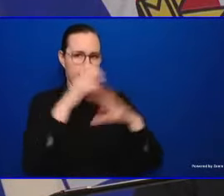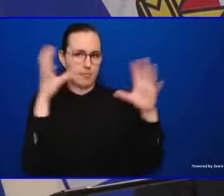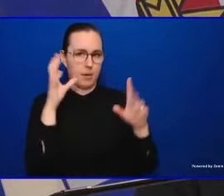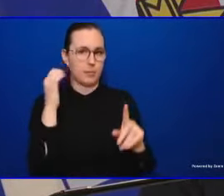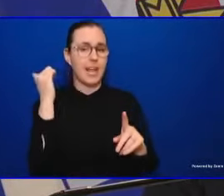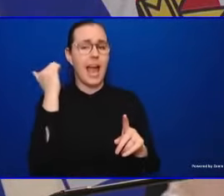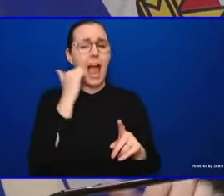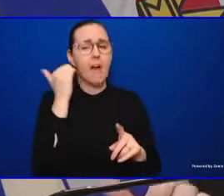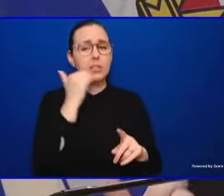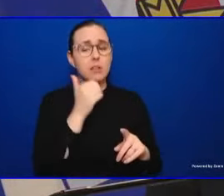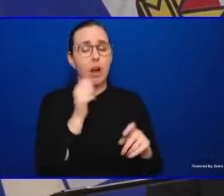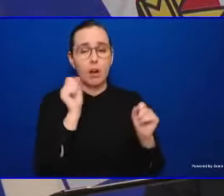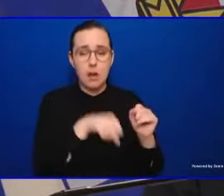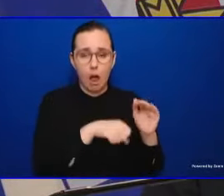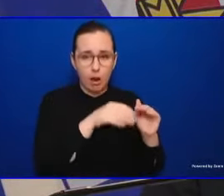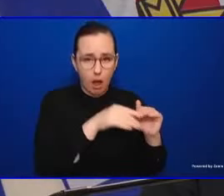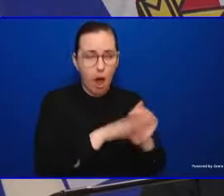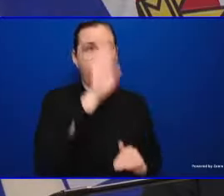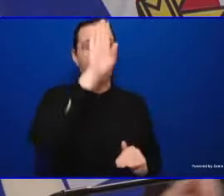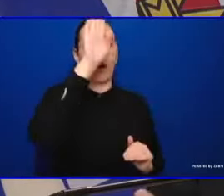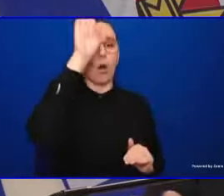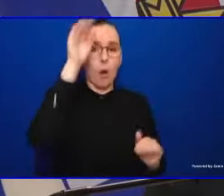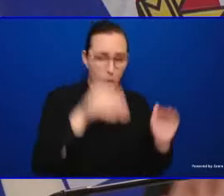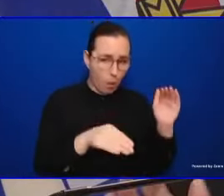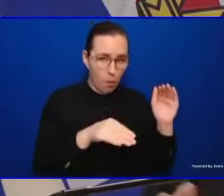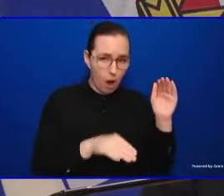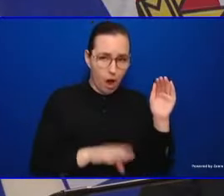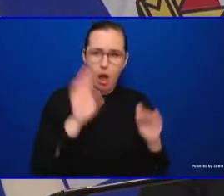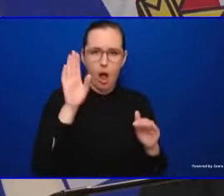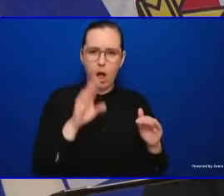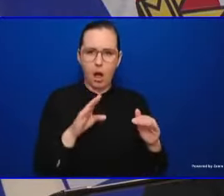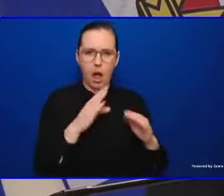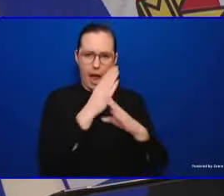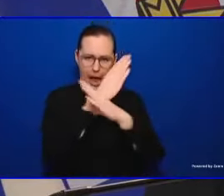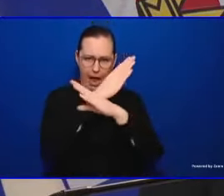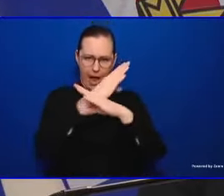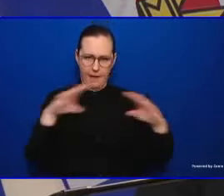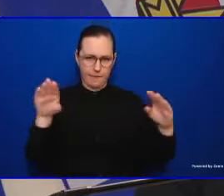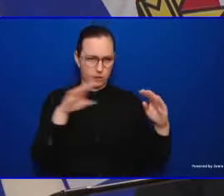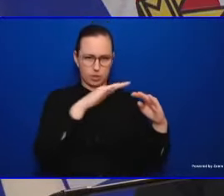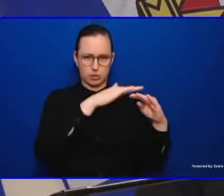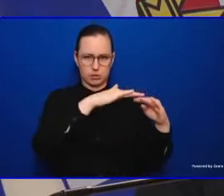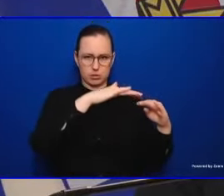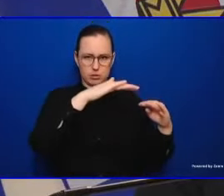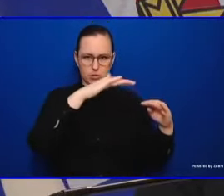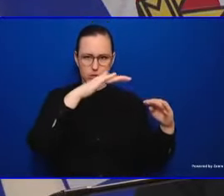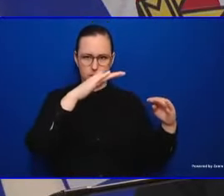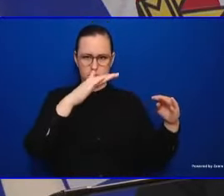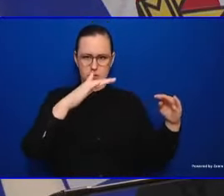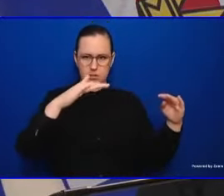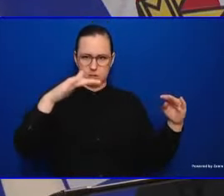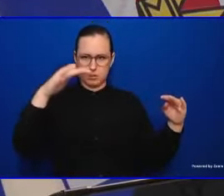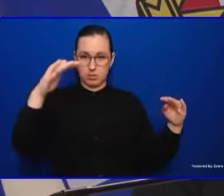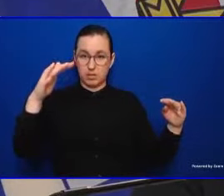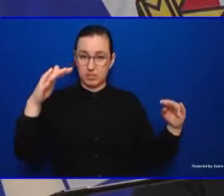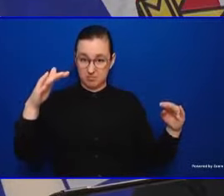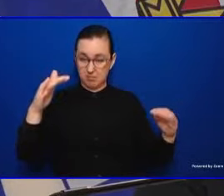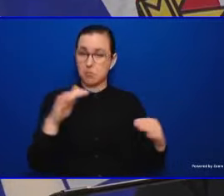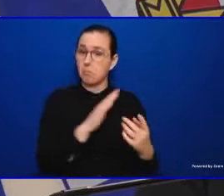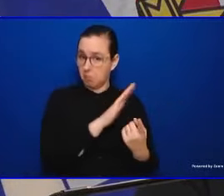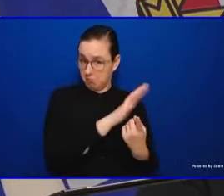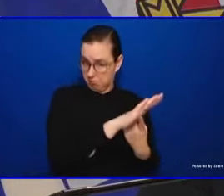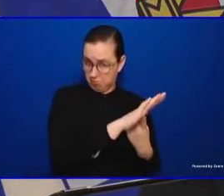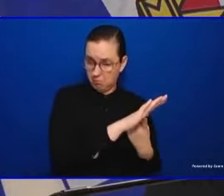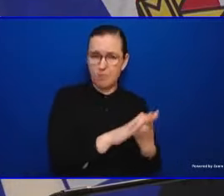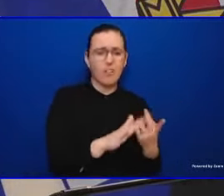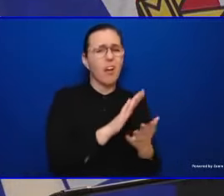sites. So it is one indicator, but it's not the only one by any means. Things like, we talk about quite a bit, the percent positivity.